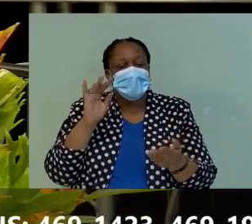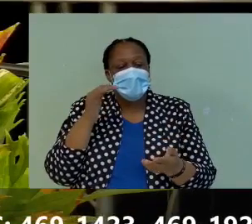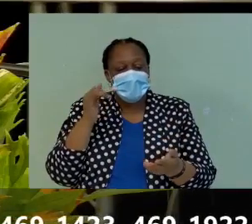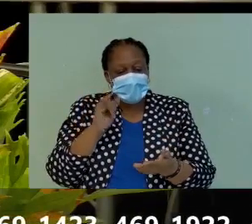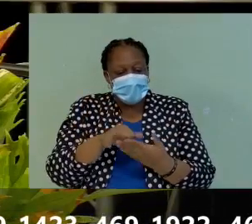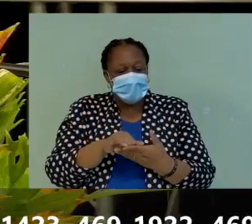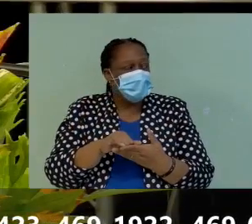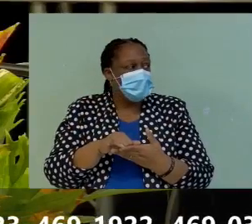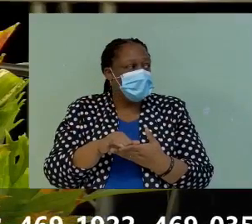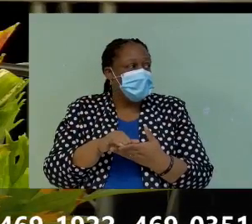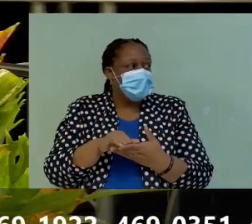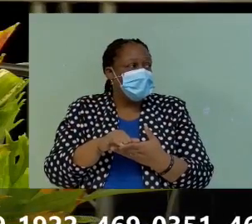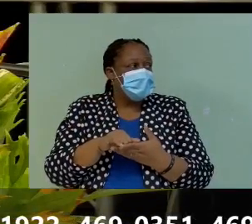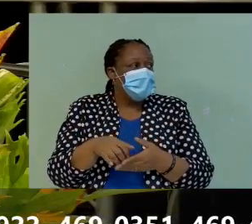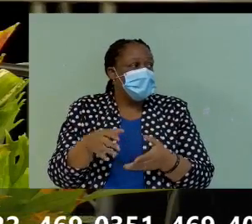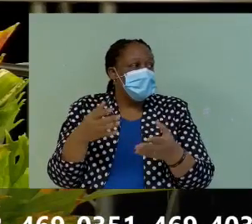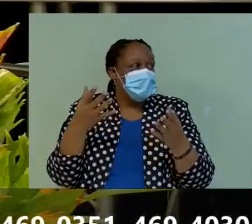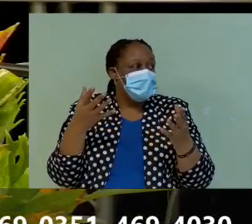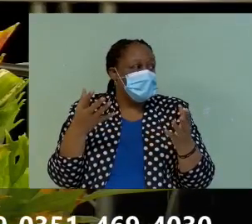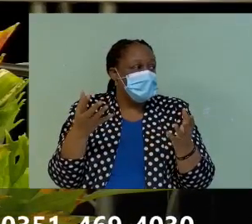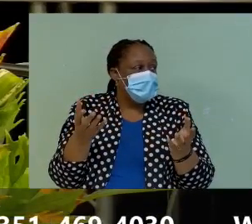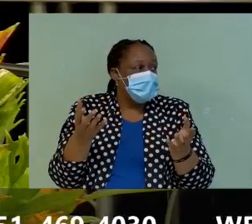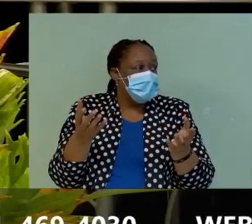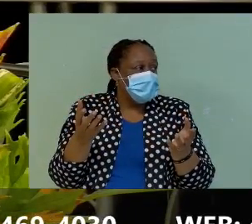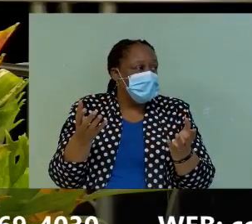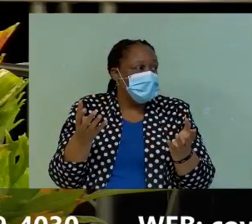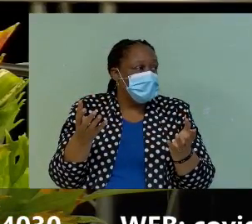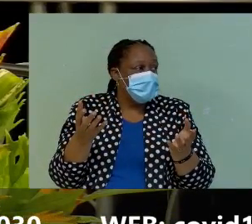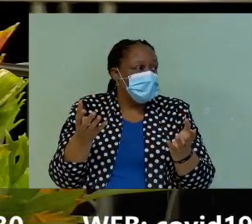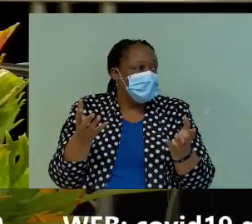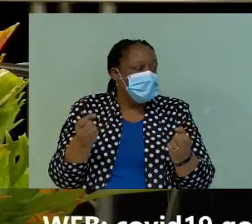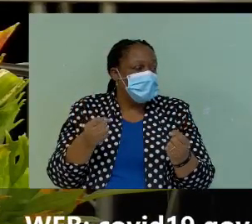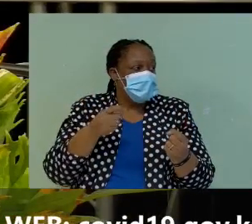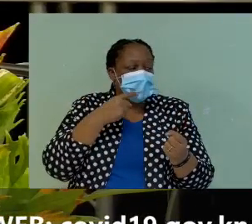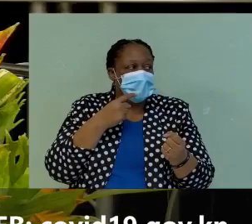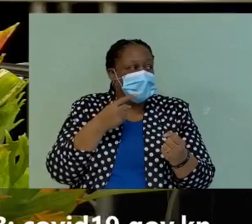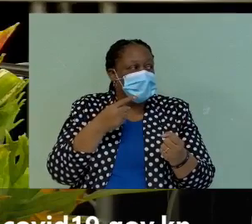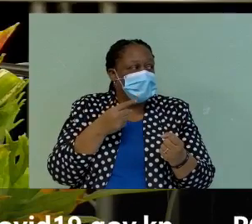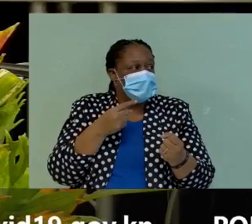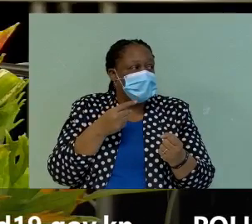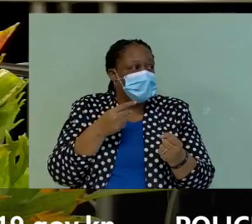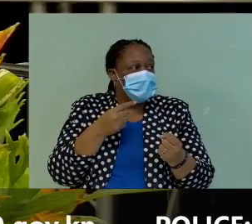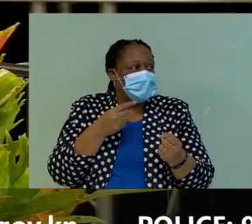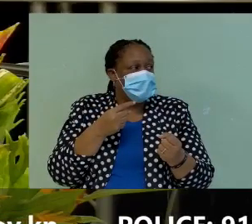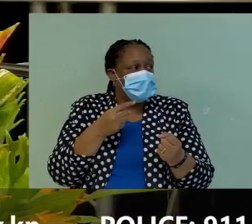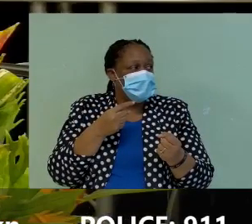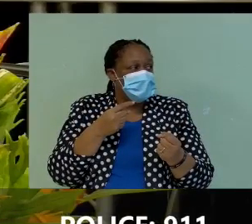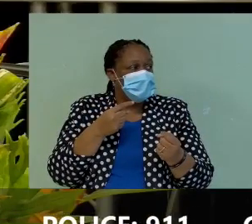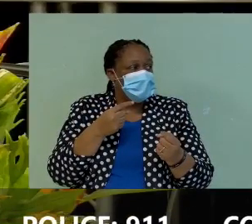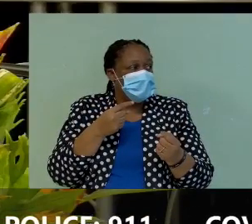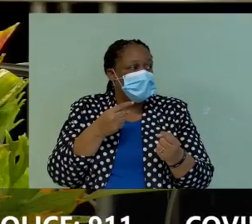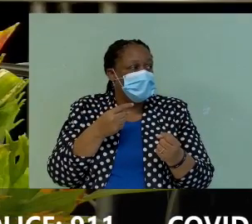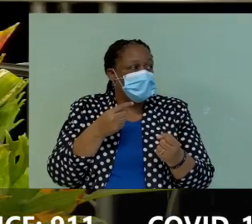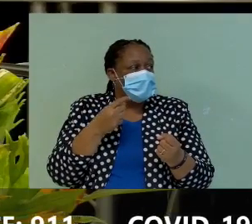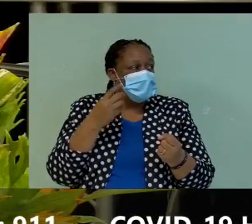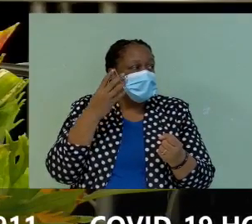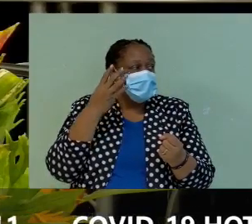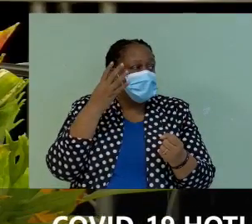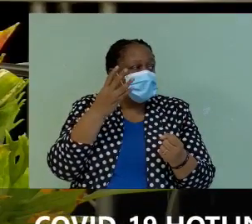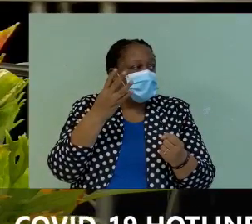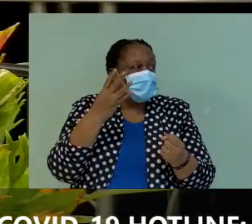you. In addition, on behalf of Galaxy Real Estate, I am including 4 protective overalls and